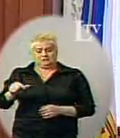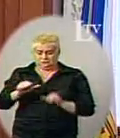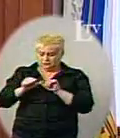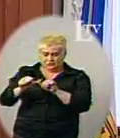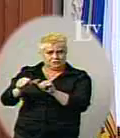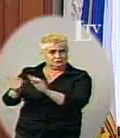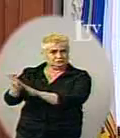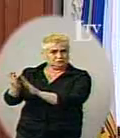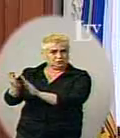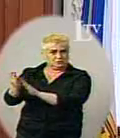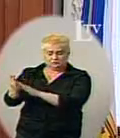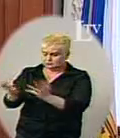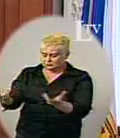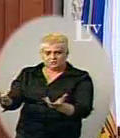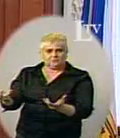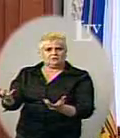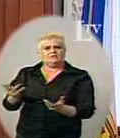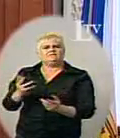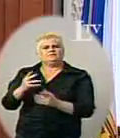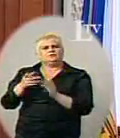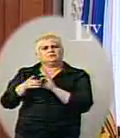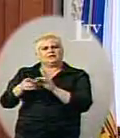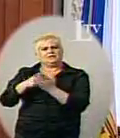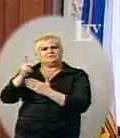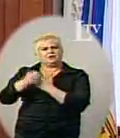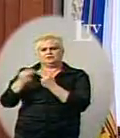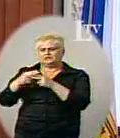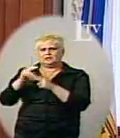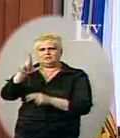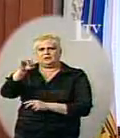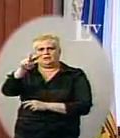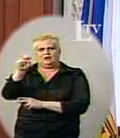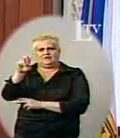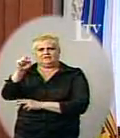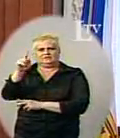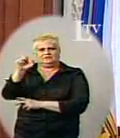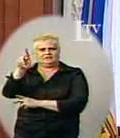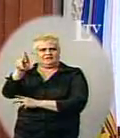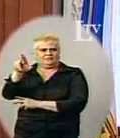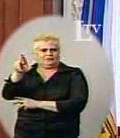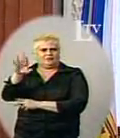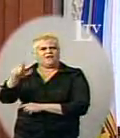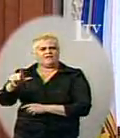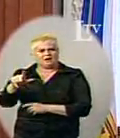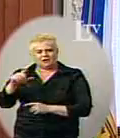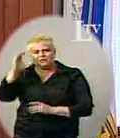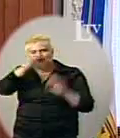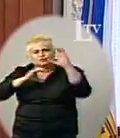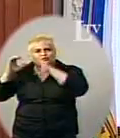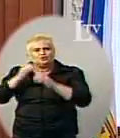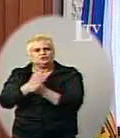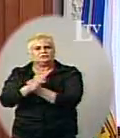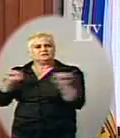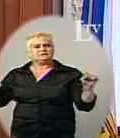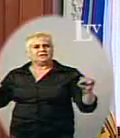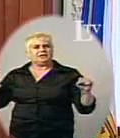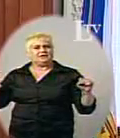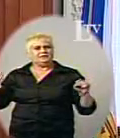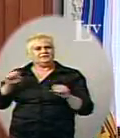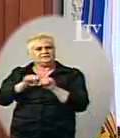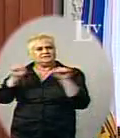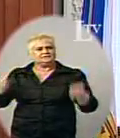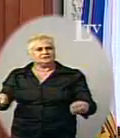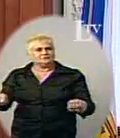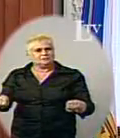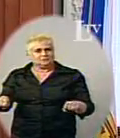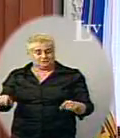work of Project Lifesaver, a search and rescue track and system that makes it easier to